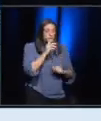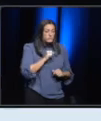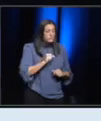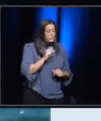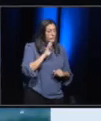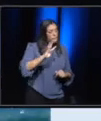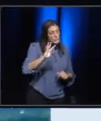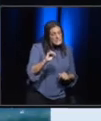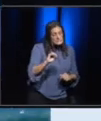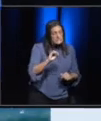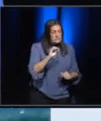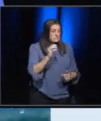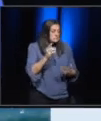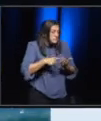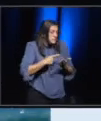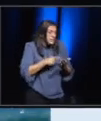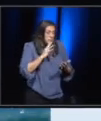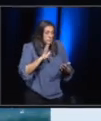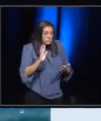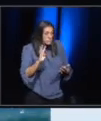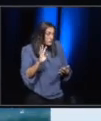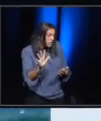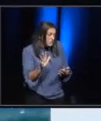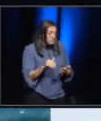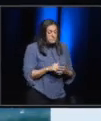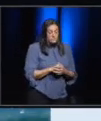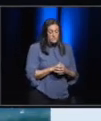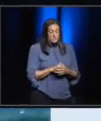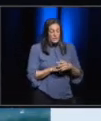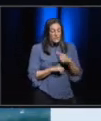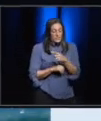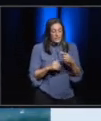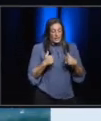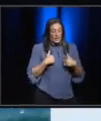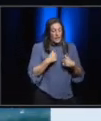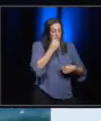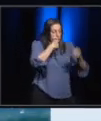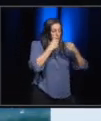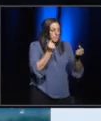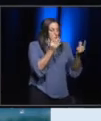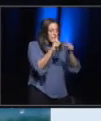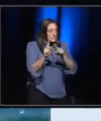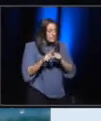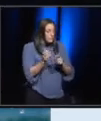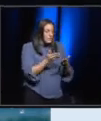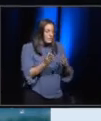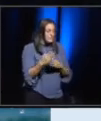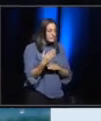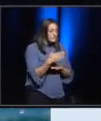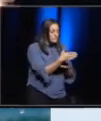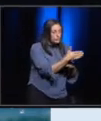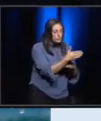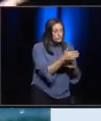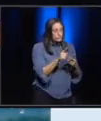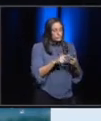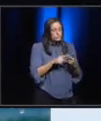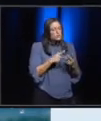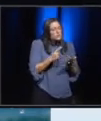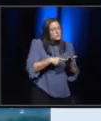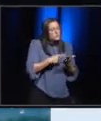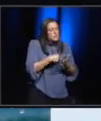older. These guys pursue a wide variety of prey, fish, occasionally squid